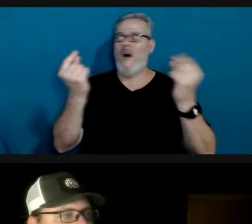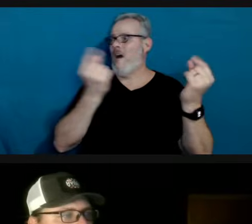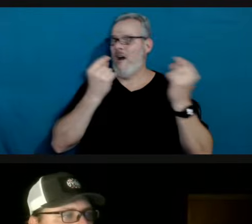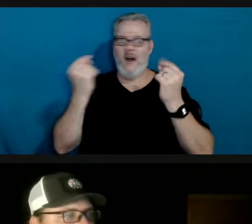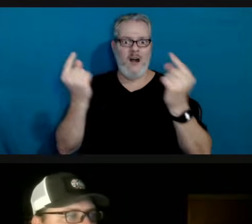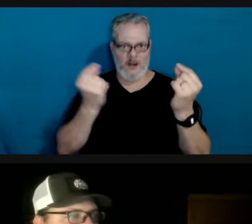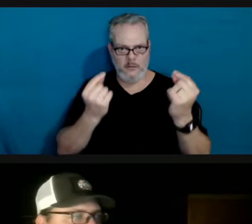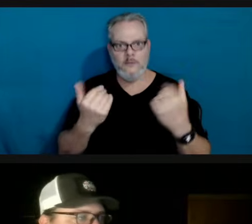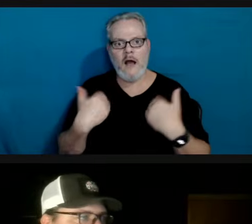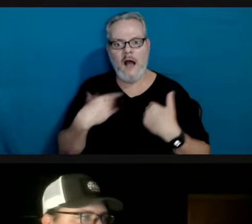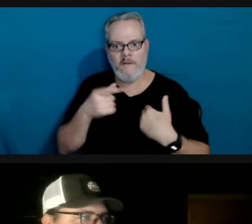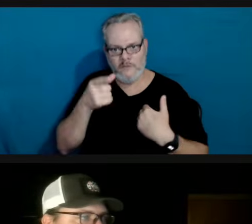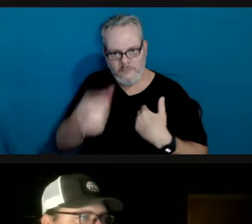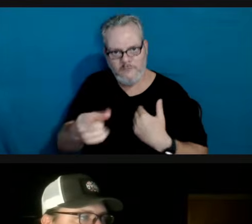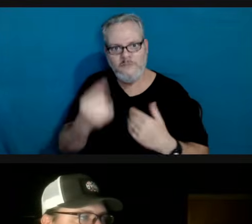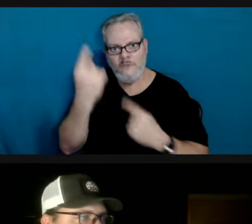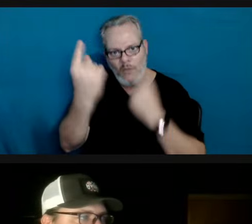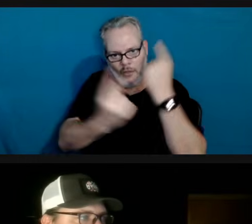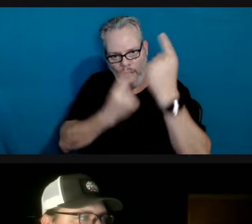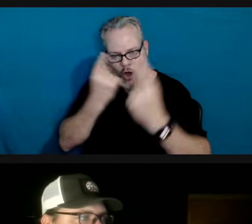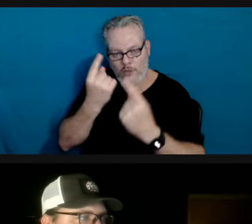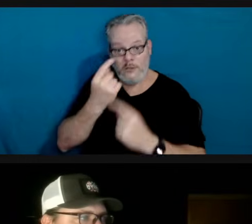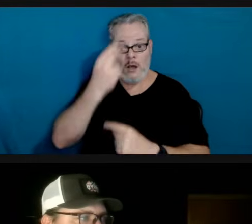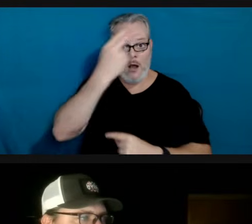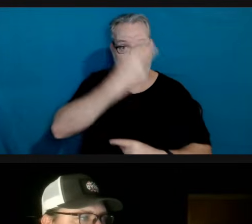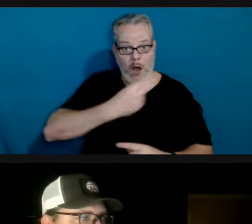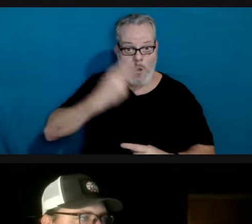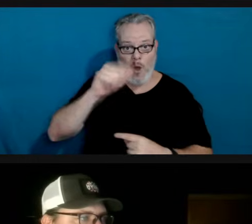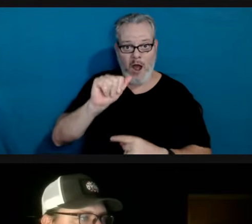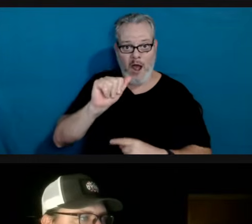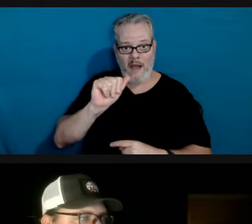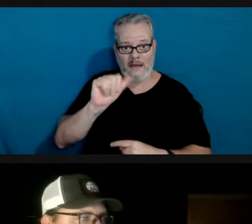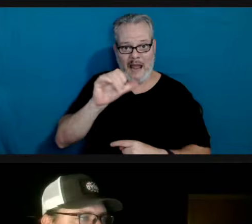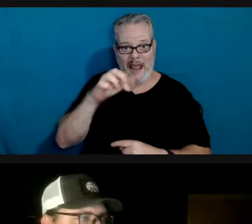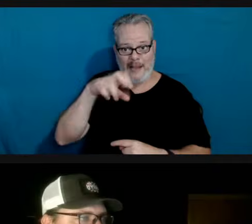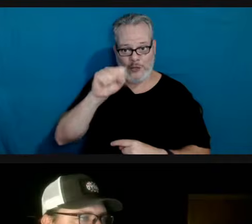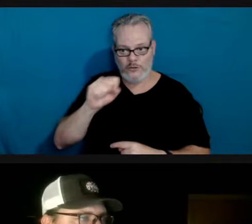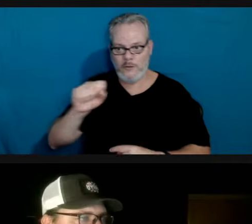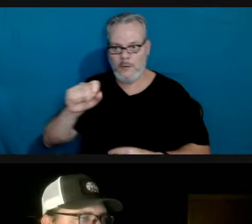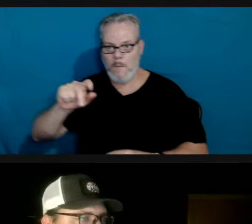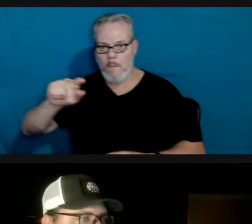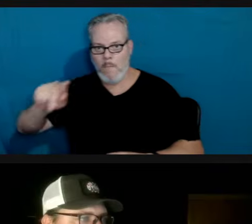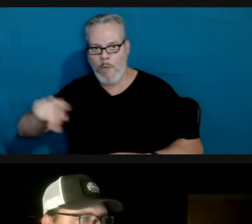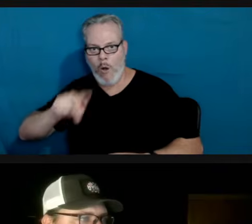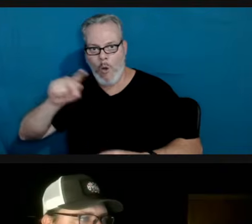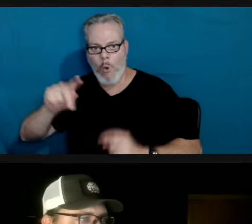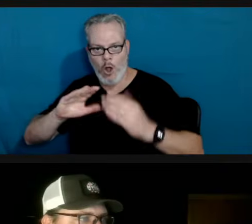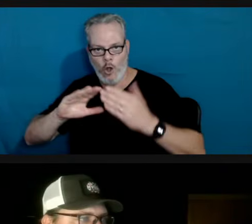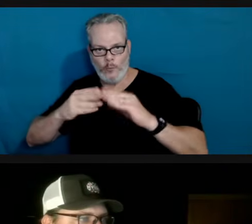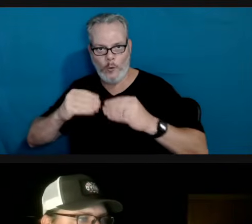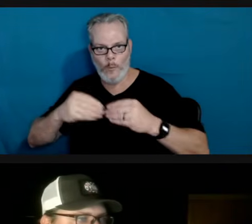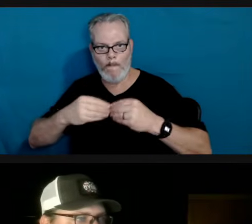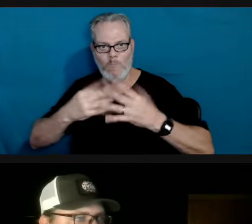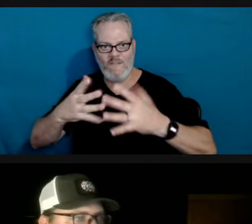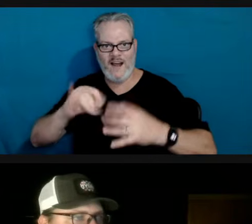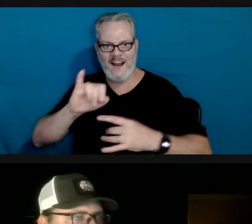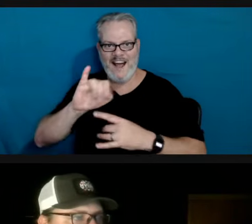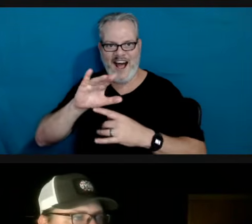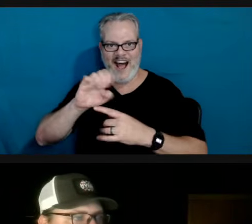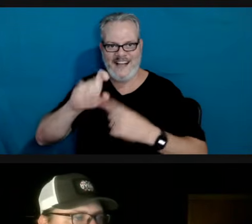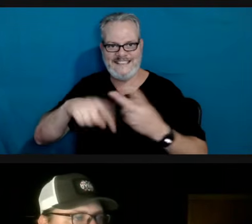there. Hawaiian Acres and the Pahoa community are providing ice and water